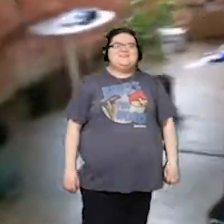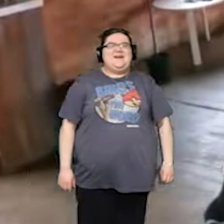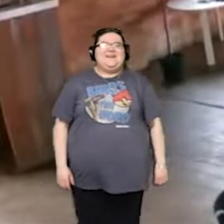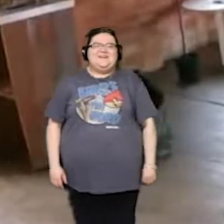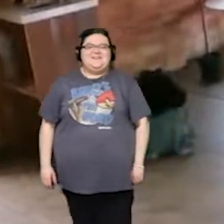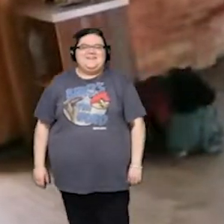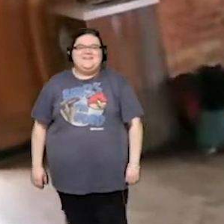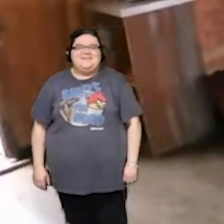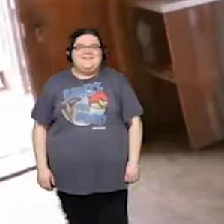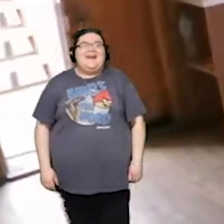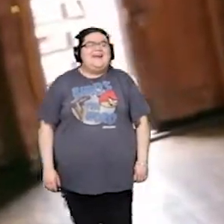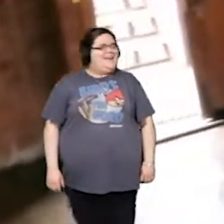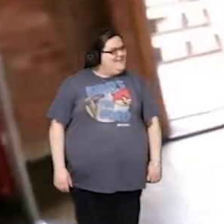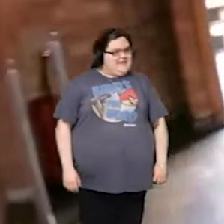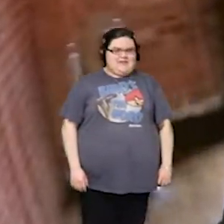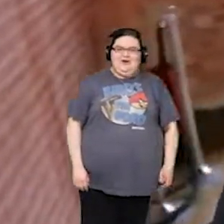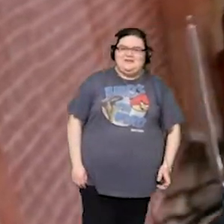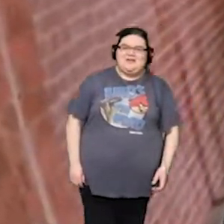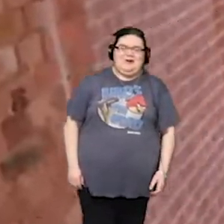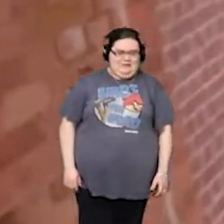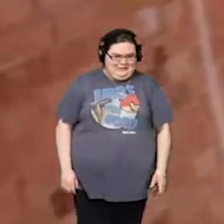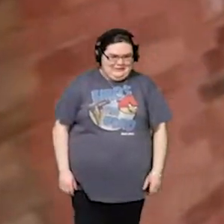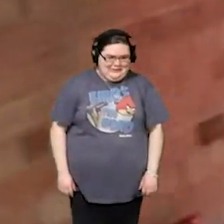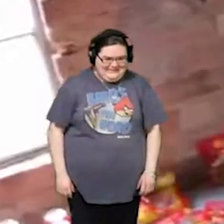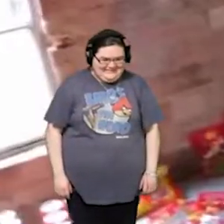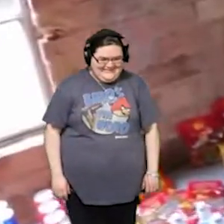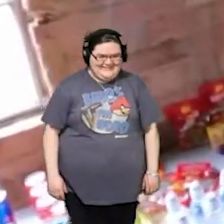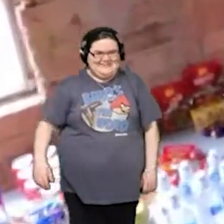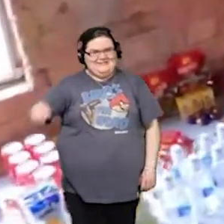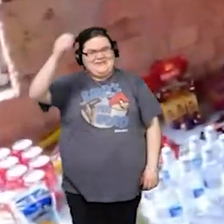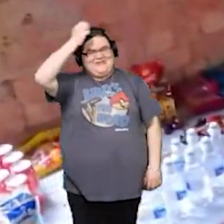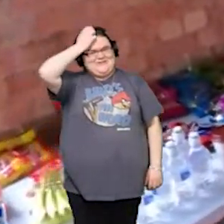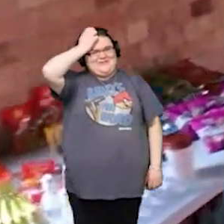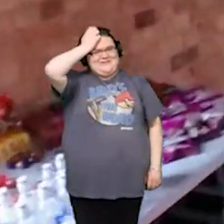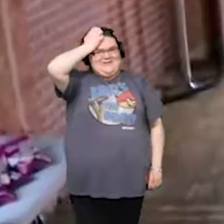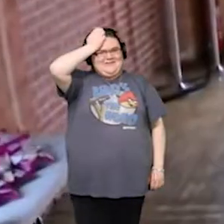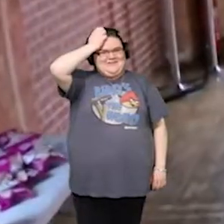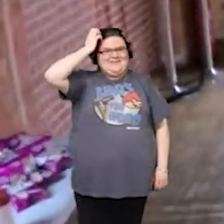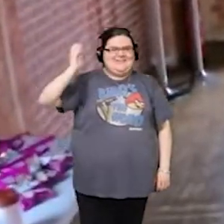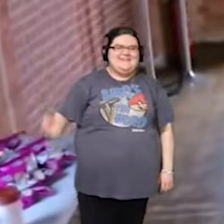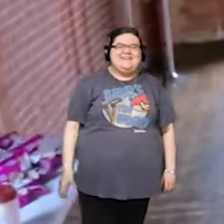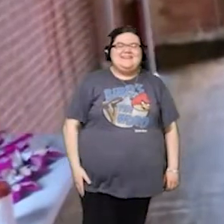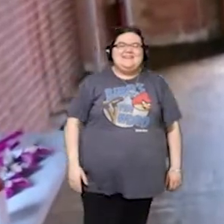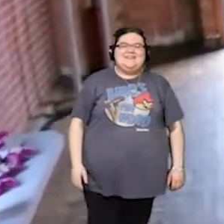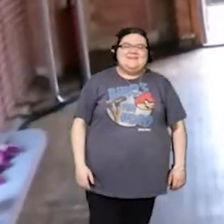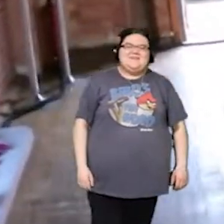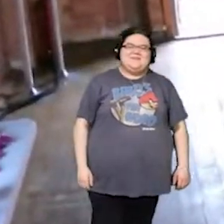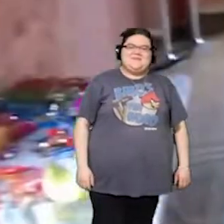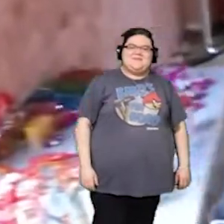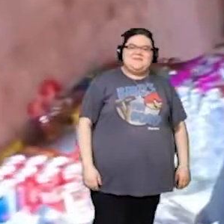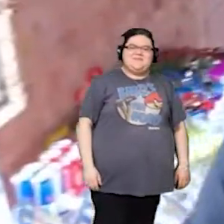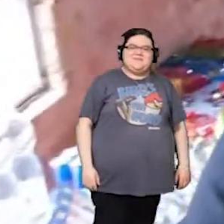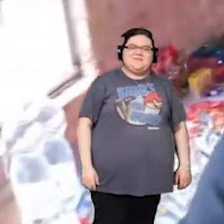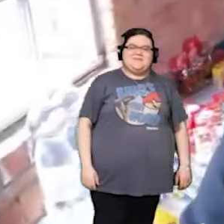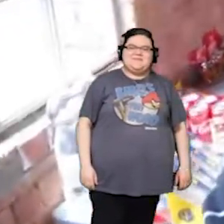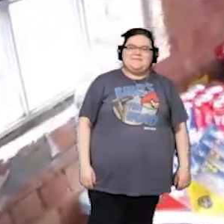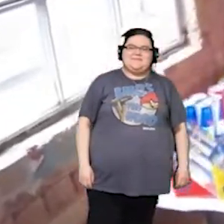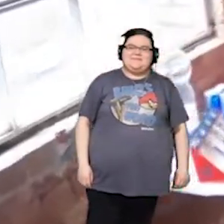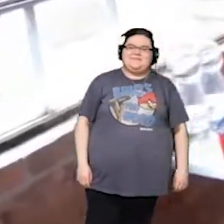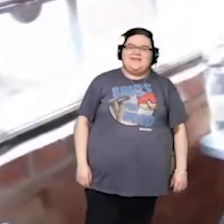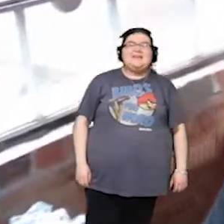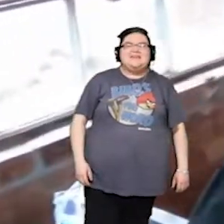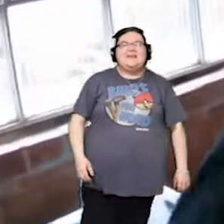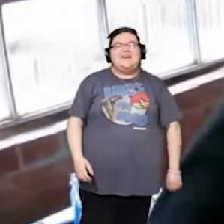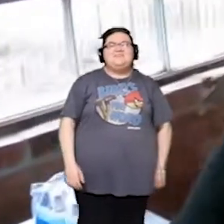ever. Like, wait, that. No, it might go horribly wrong for me later on today. It goes horribly wrong. You know the feeling you get when you're not prepared for like a